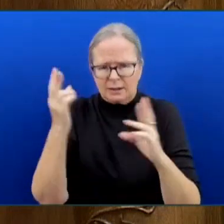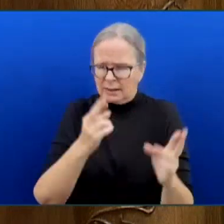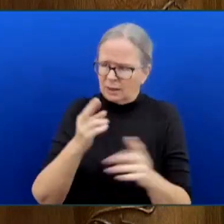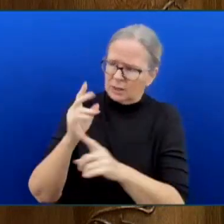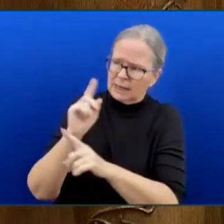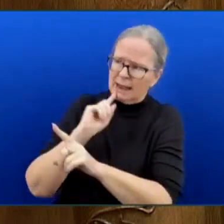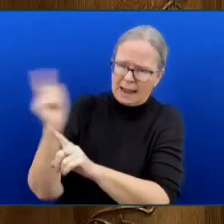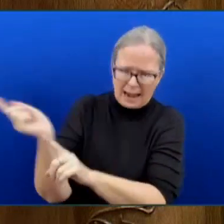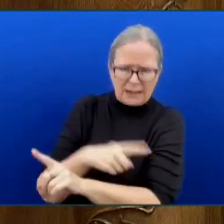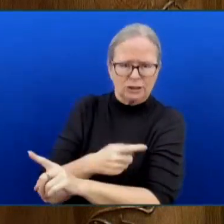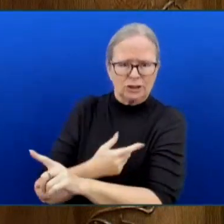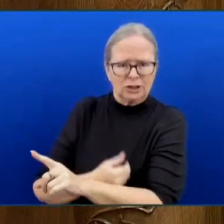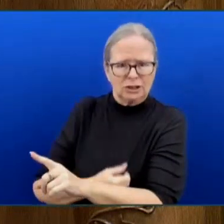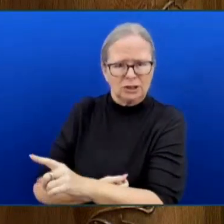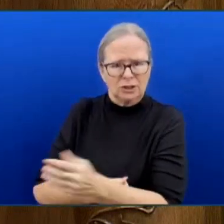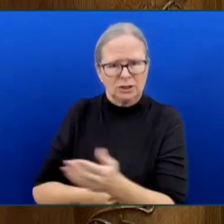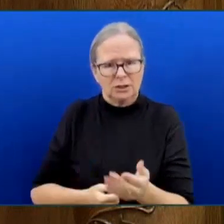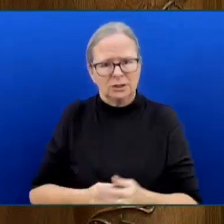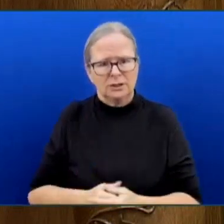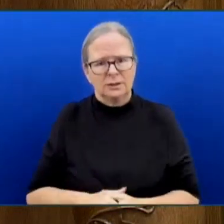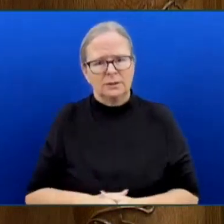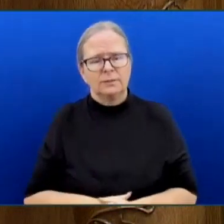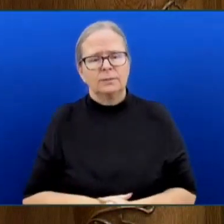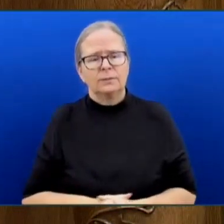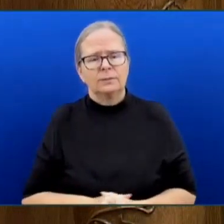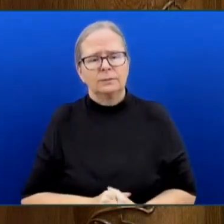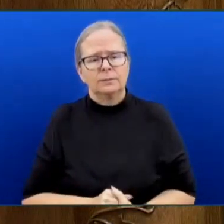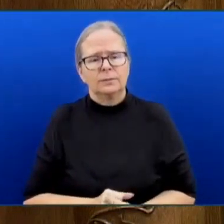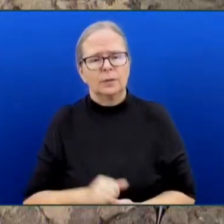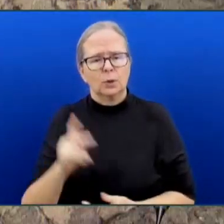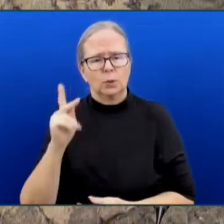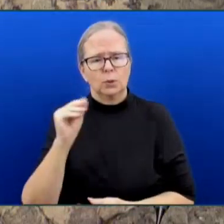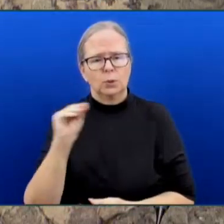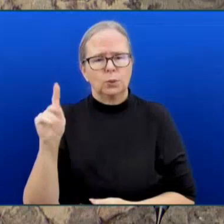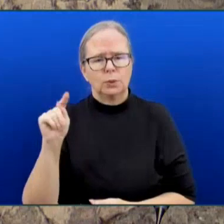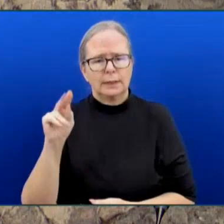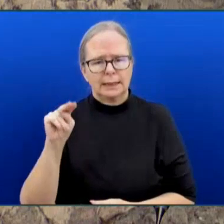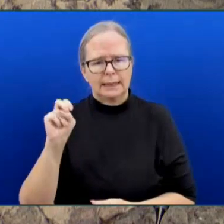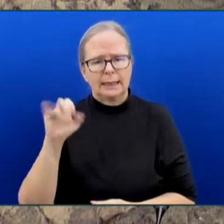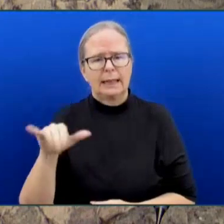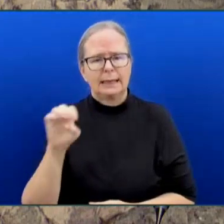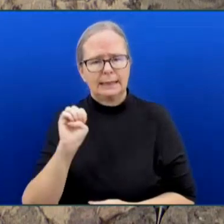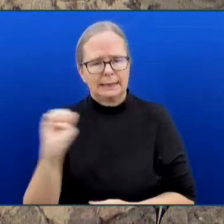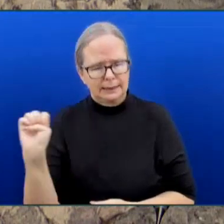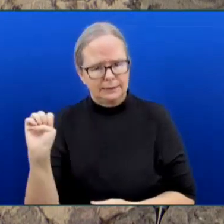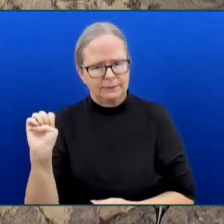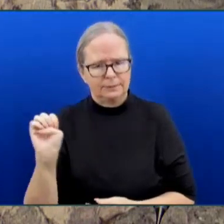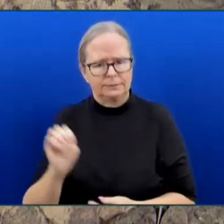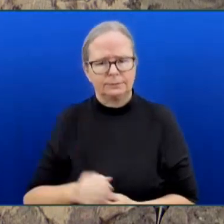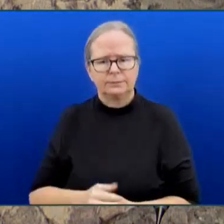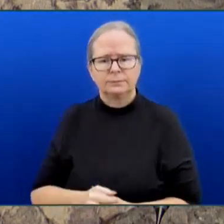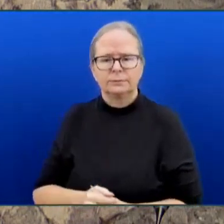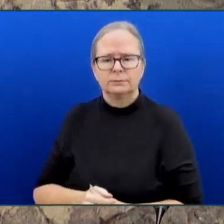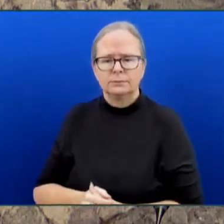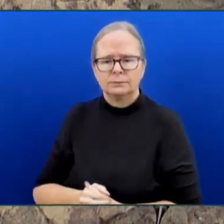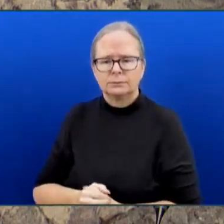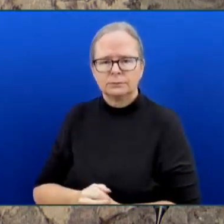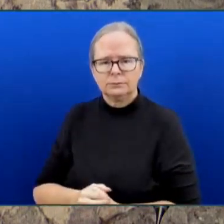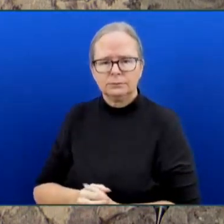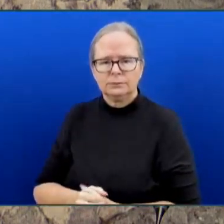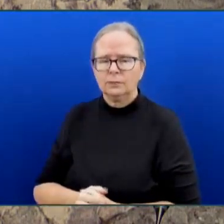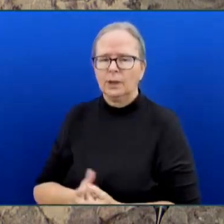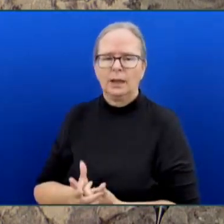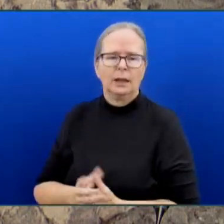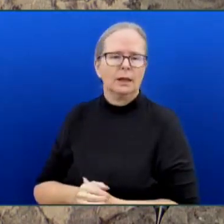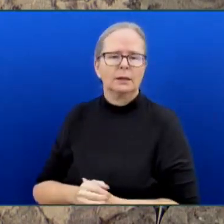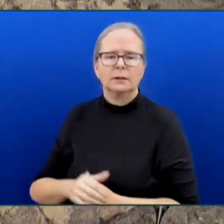East. Thank you, Honourable Speaker. Well, this isn't the time for deflection. This is time for some answers and some straight-up ones from the minister.